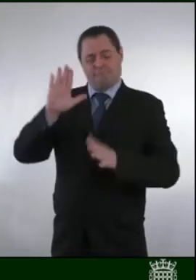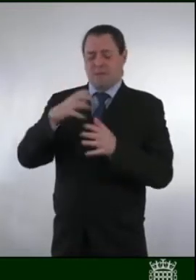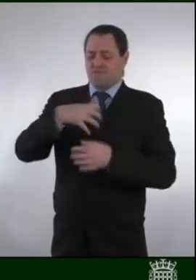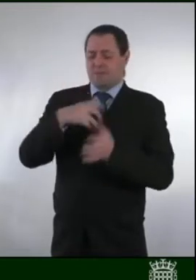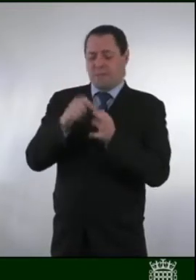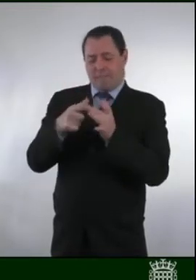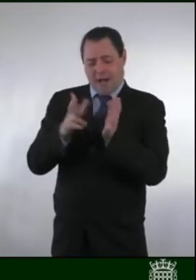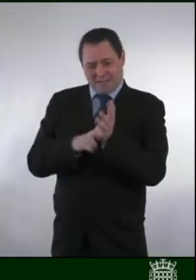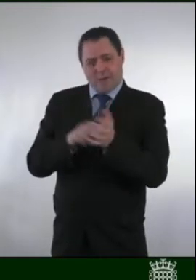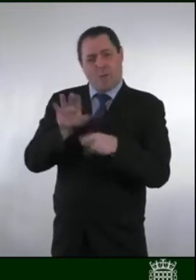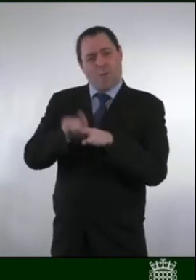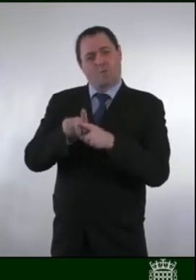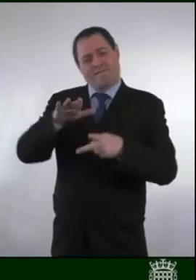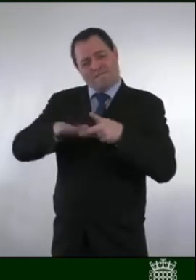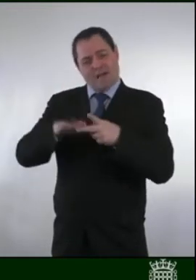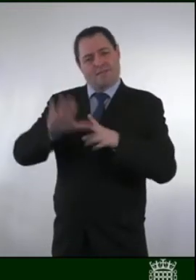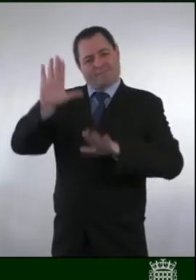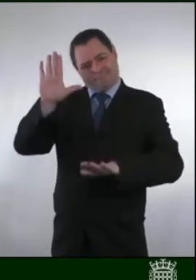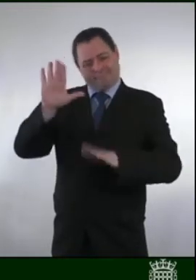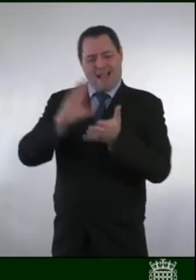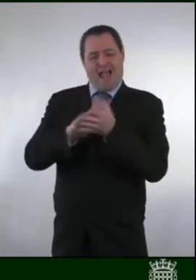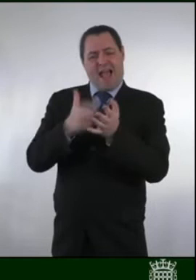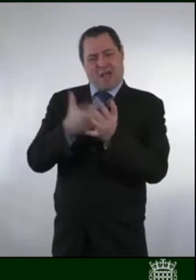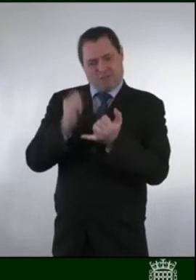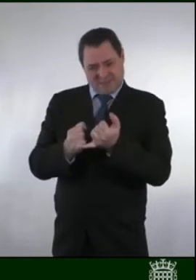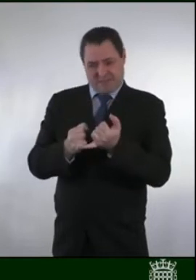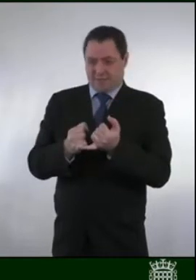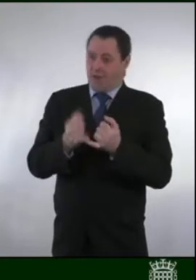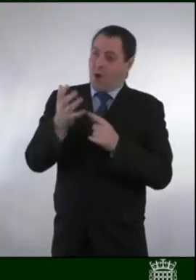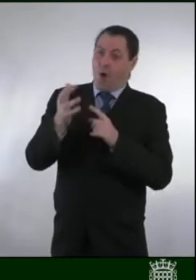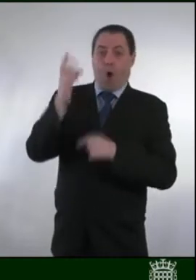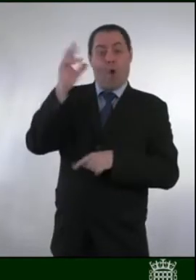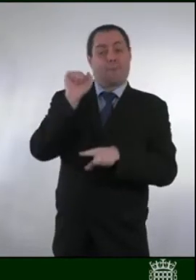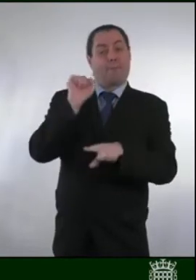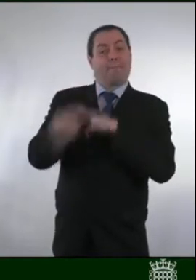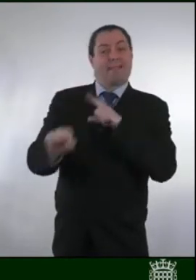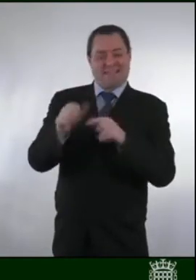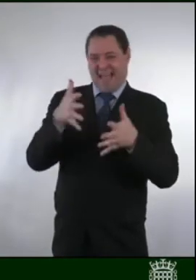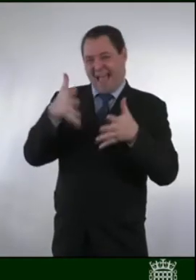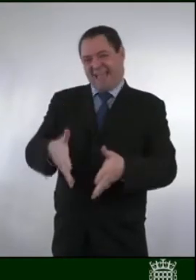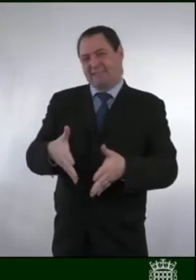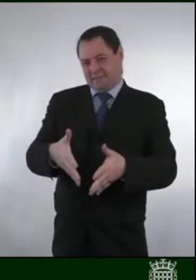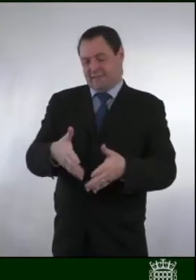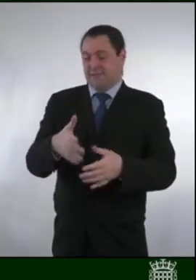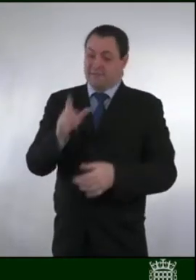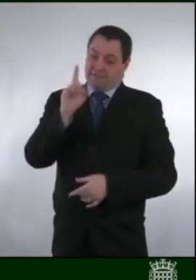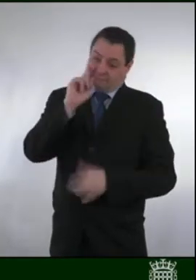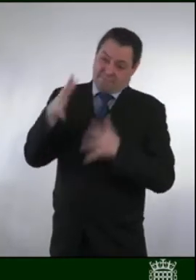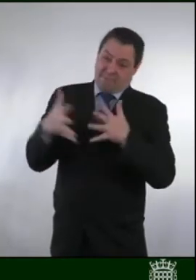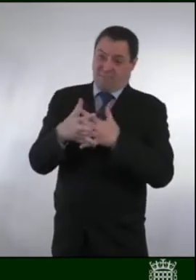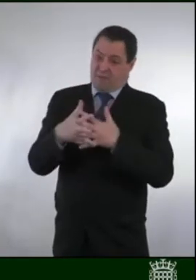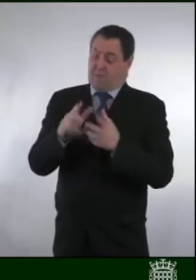President Harris? It's a victory for hope over hate and a real moment for optimism in the US and around the